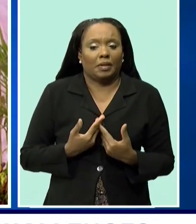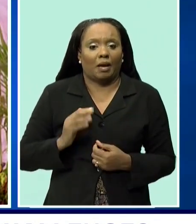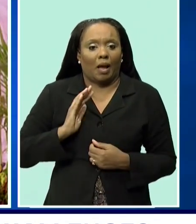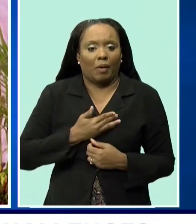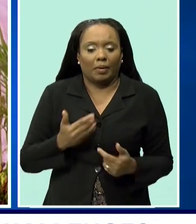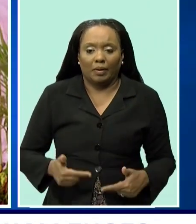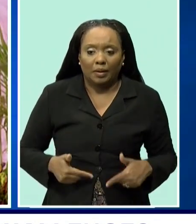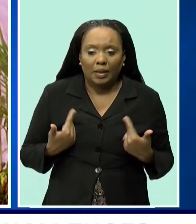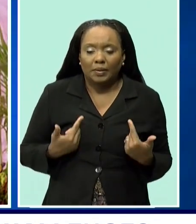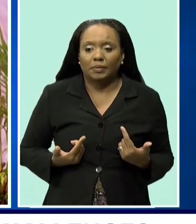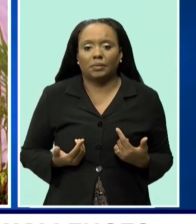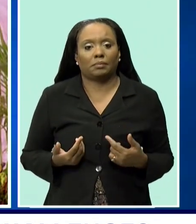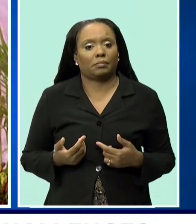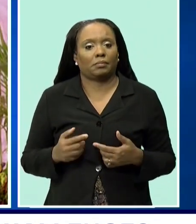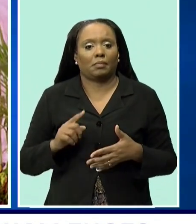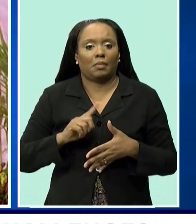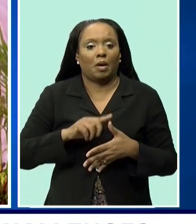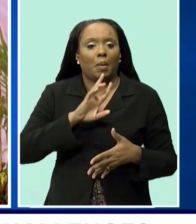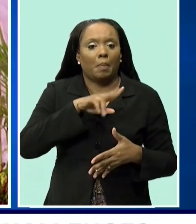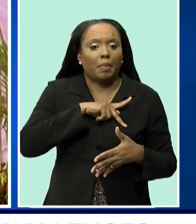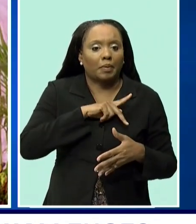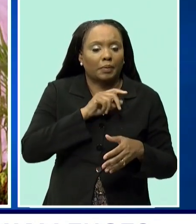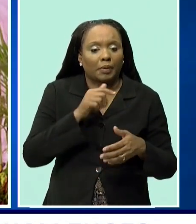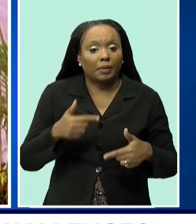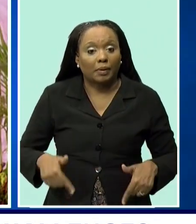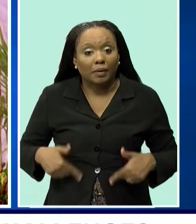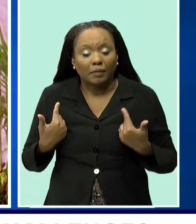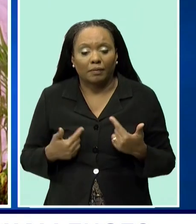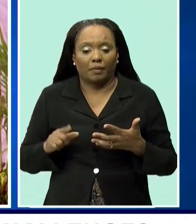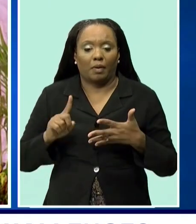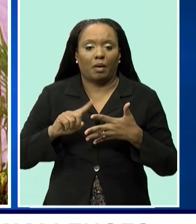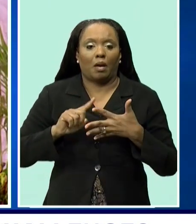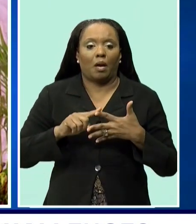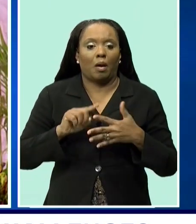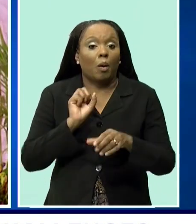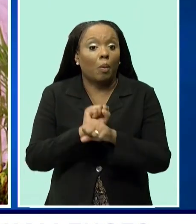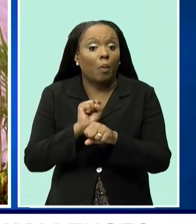it personal, be it at work, be it